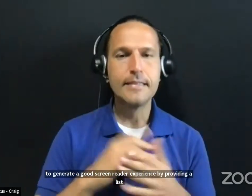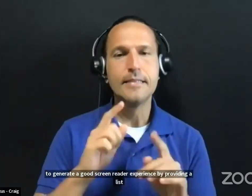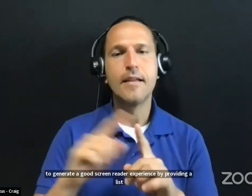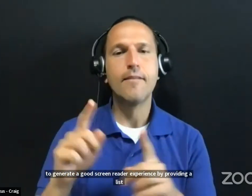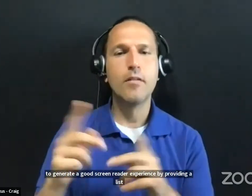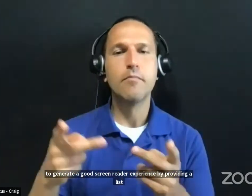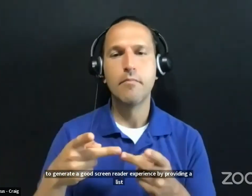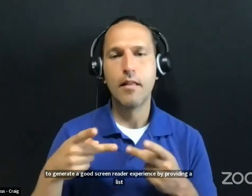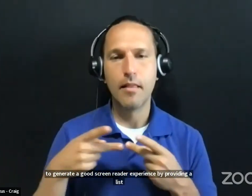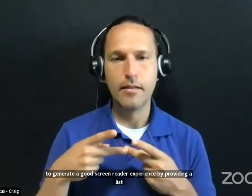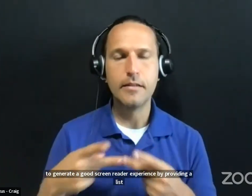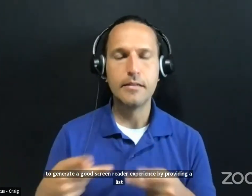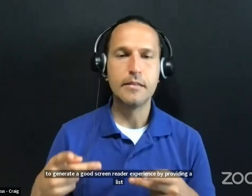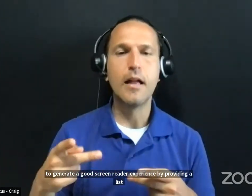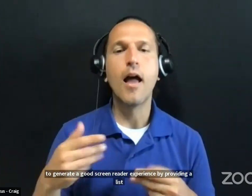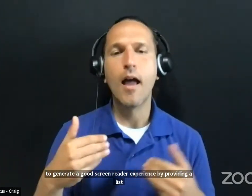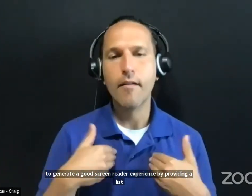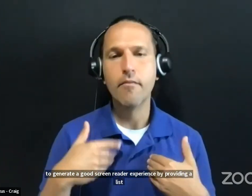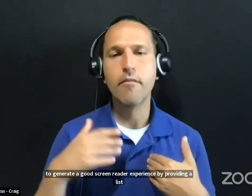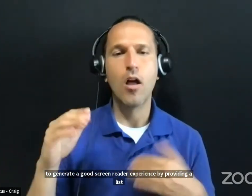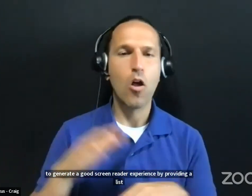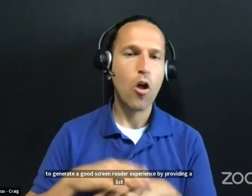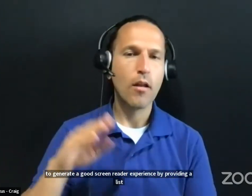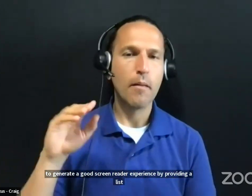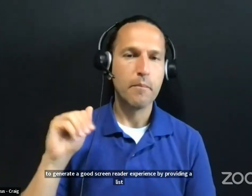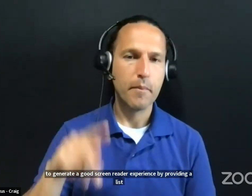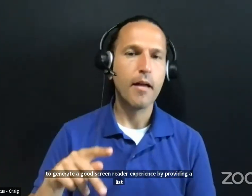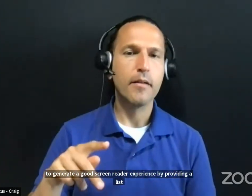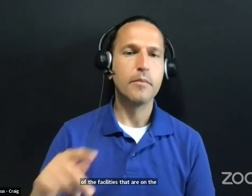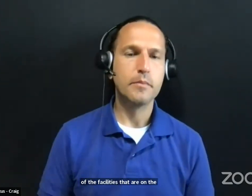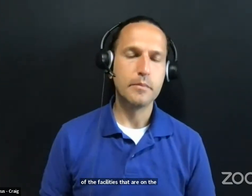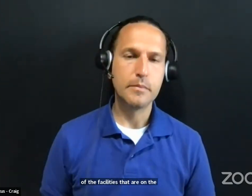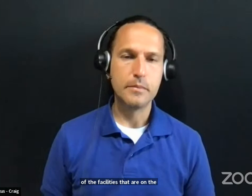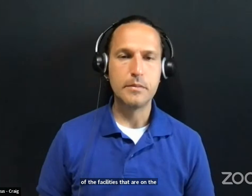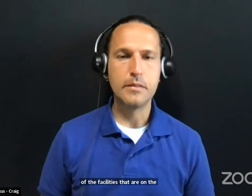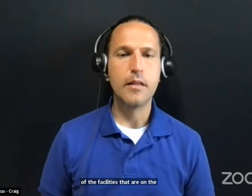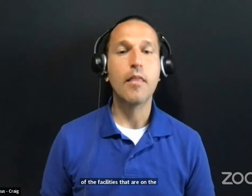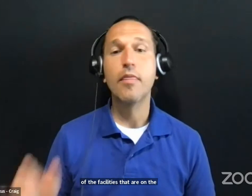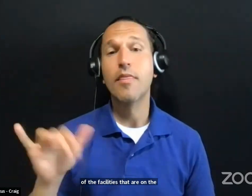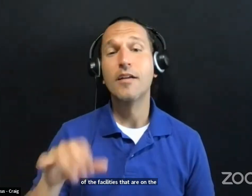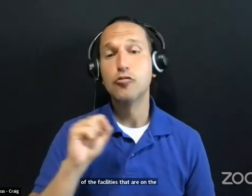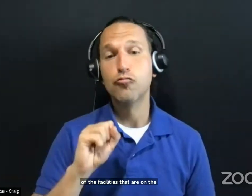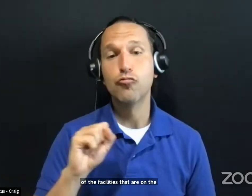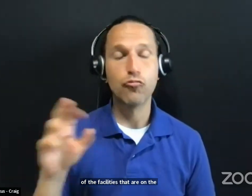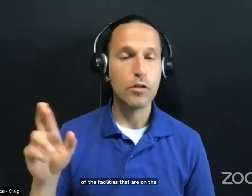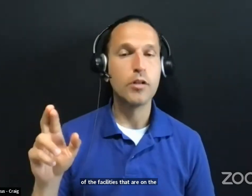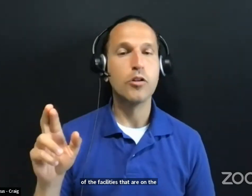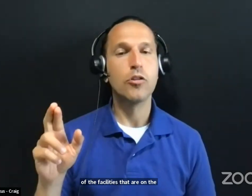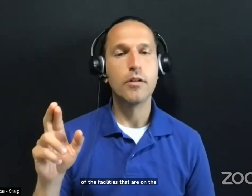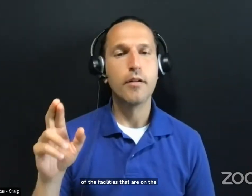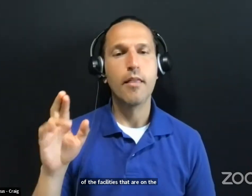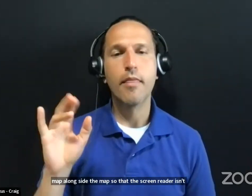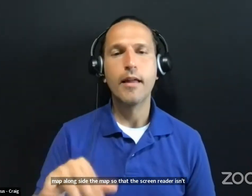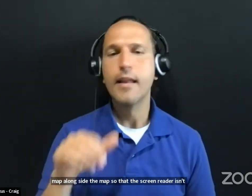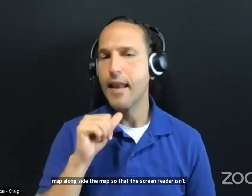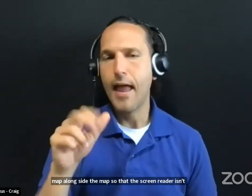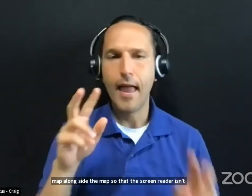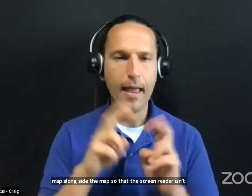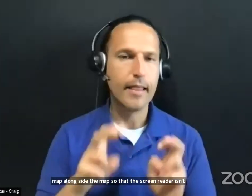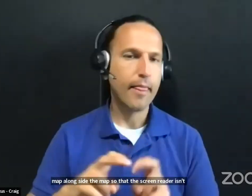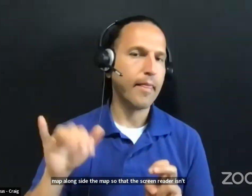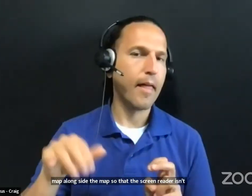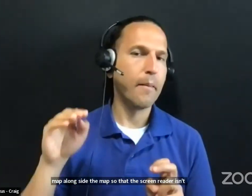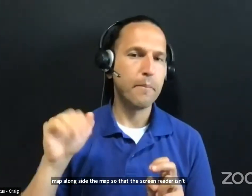facilities that are on the map alongside the map. So the screen reader isn't really analyzing the map